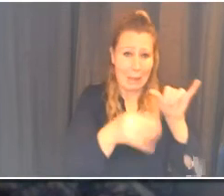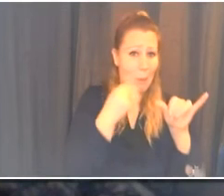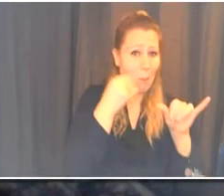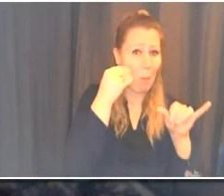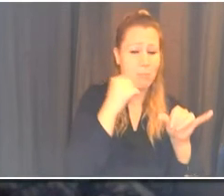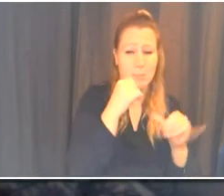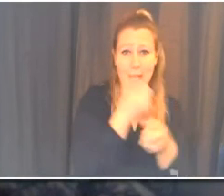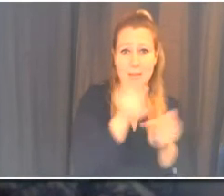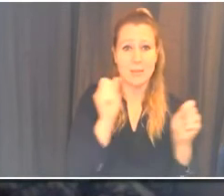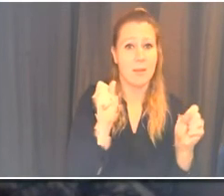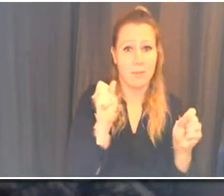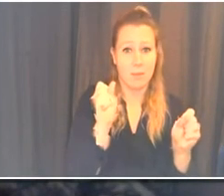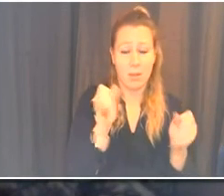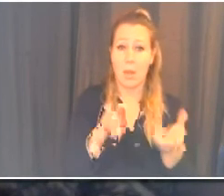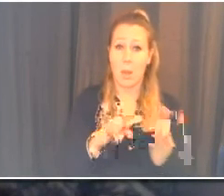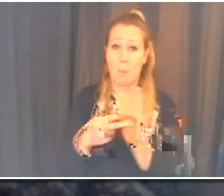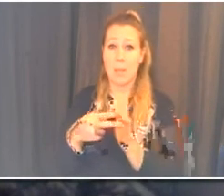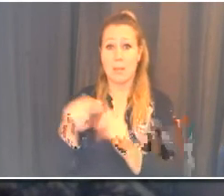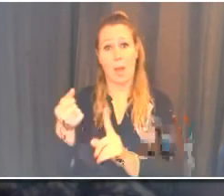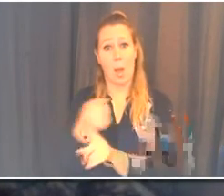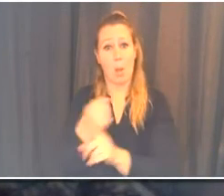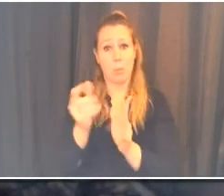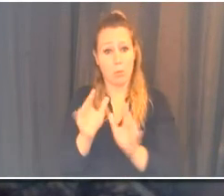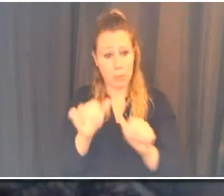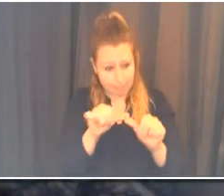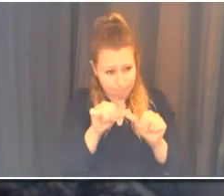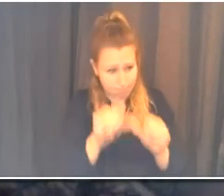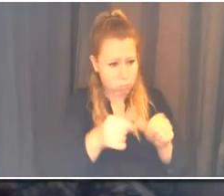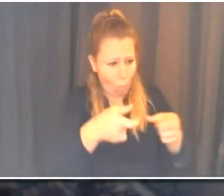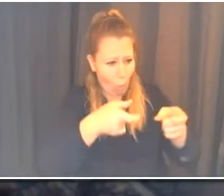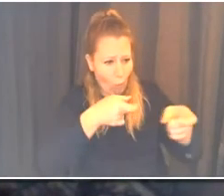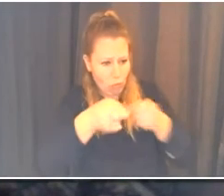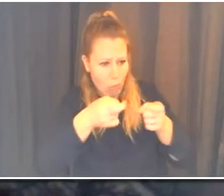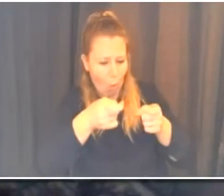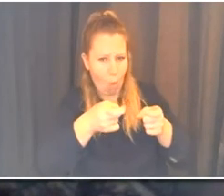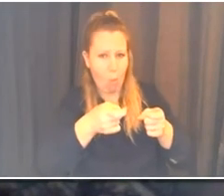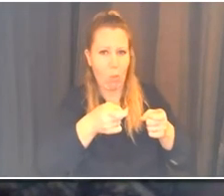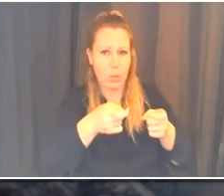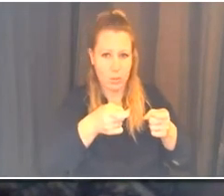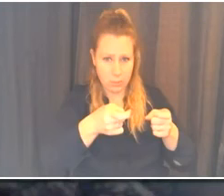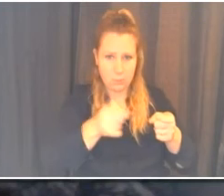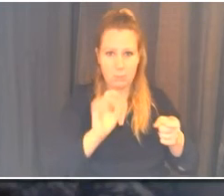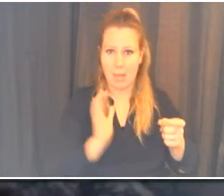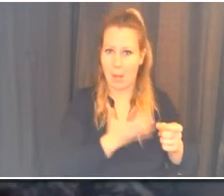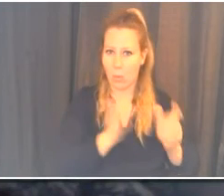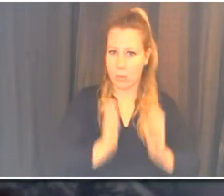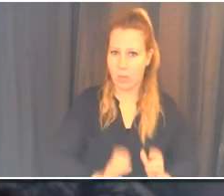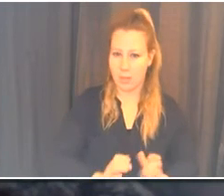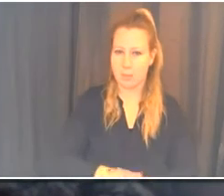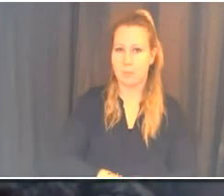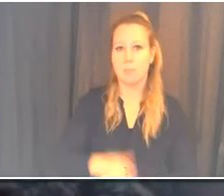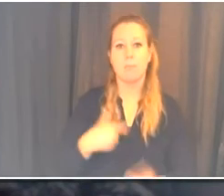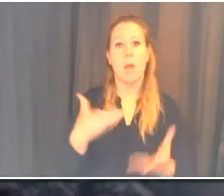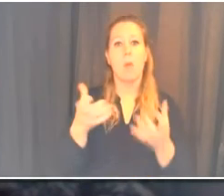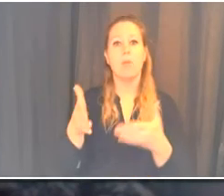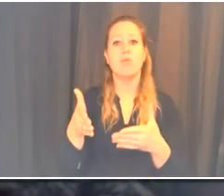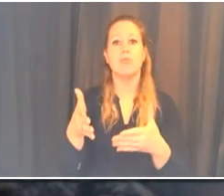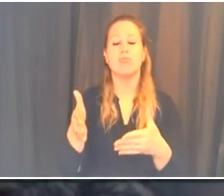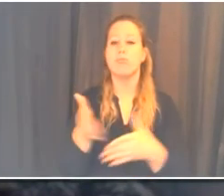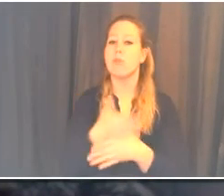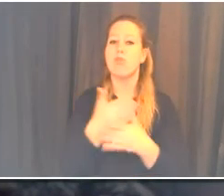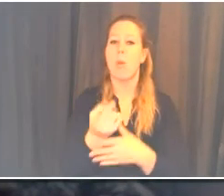for privacy Maria is an undocumented immigrant with her four children living in the Bronx a short walk over the bridge to Washington